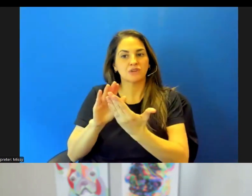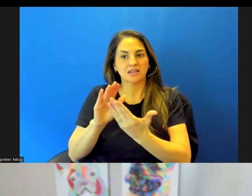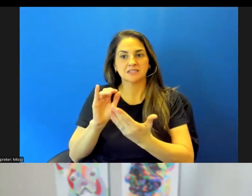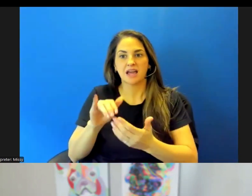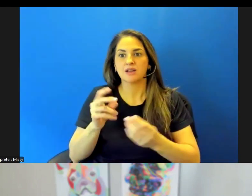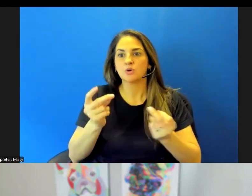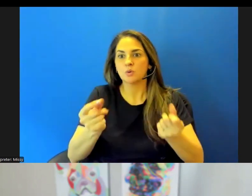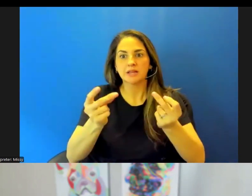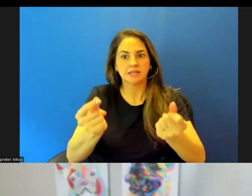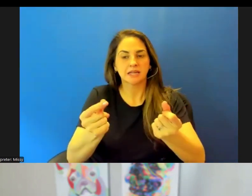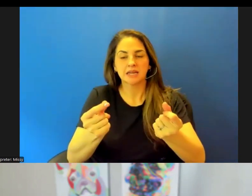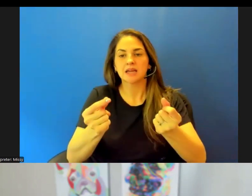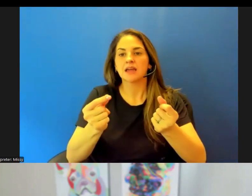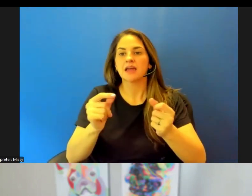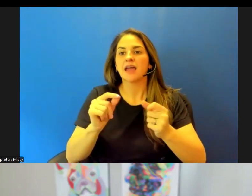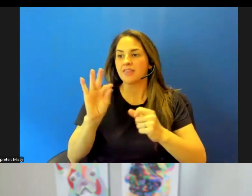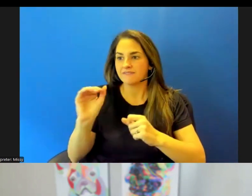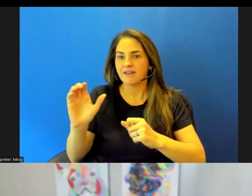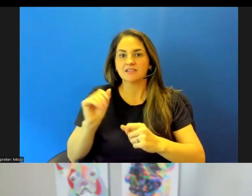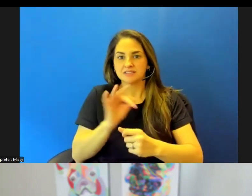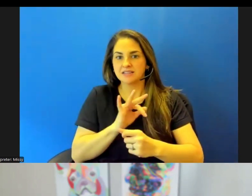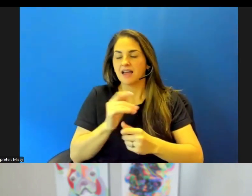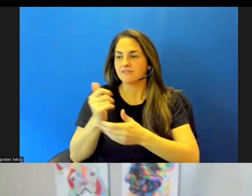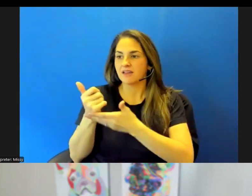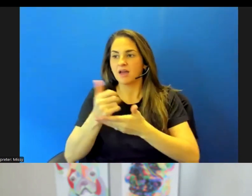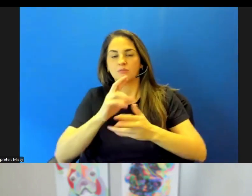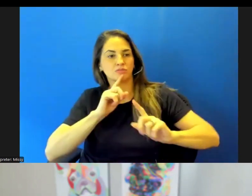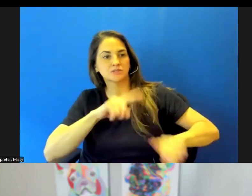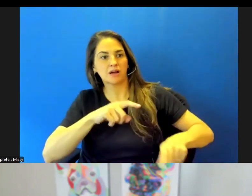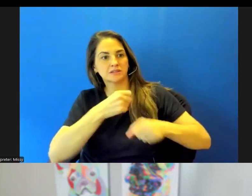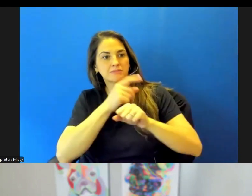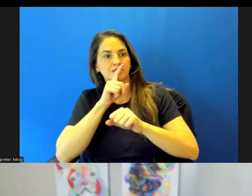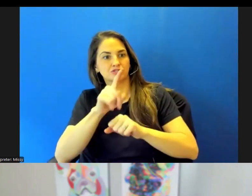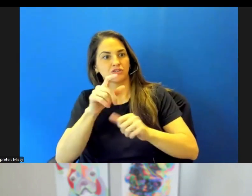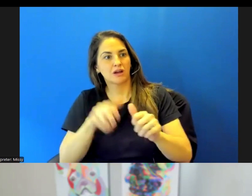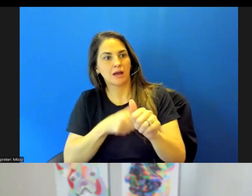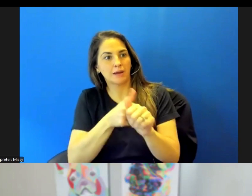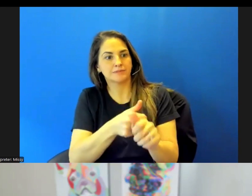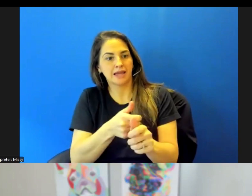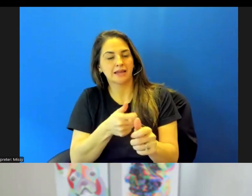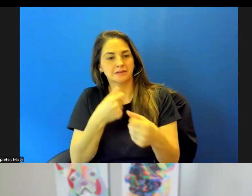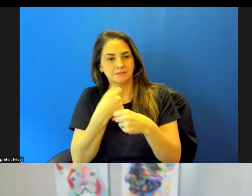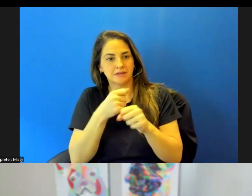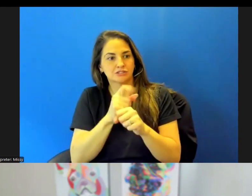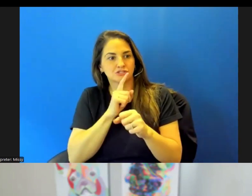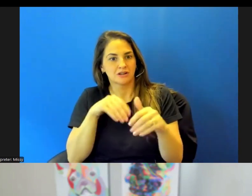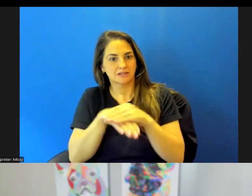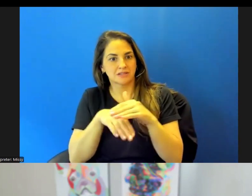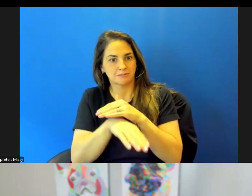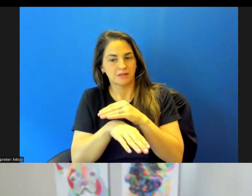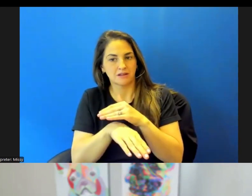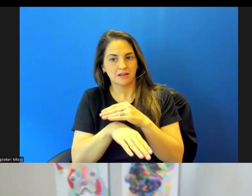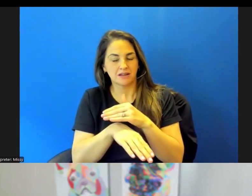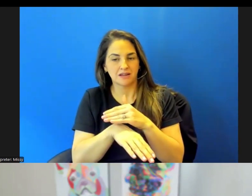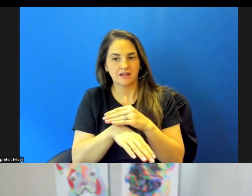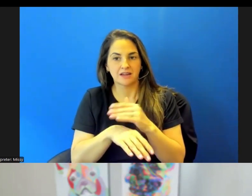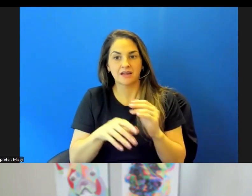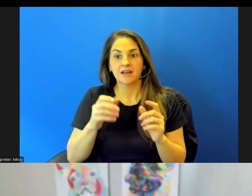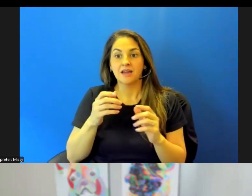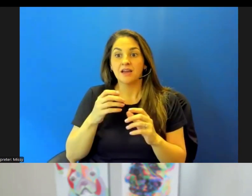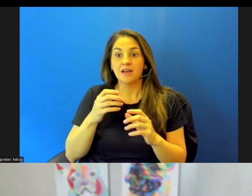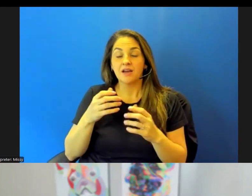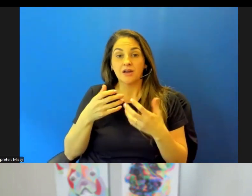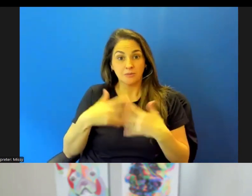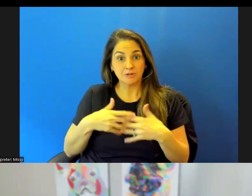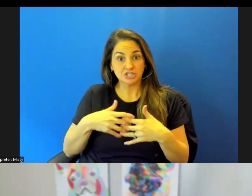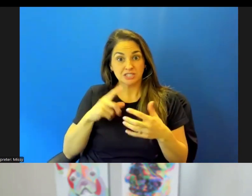very quickly and then work with the faculty to make sure that that resource got updated. So to think about some of those, like the machine check is great,